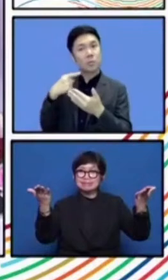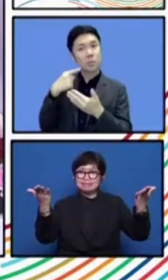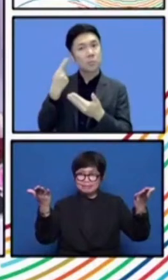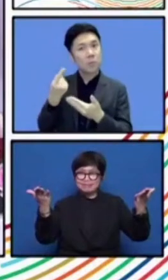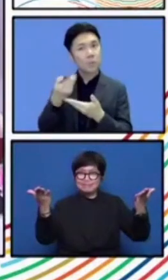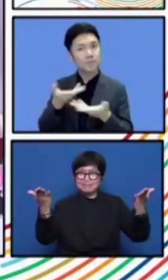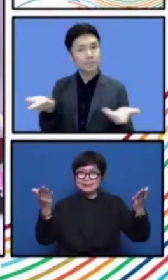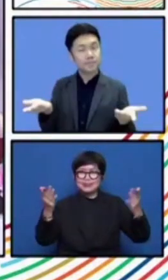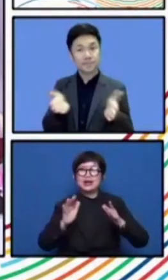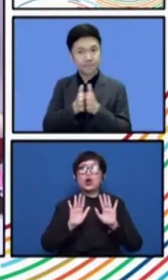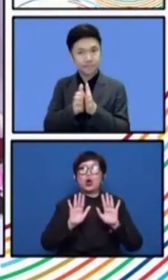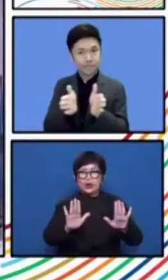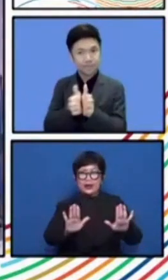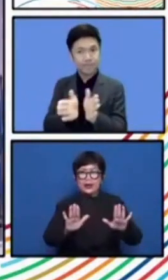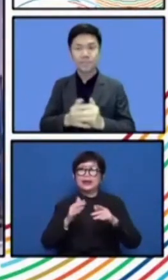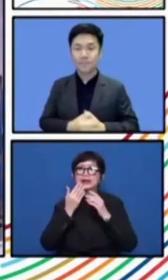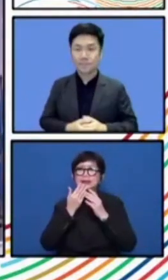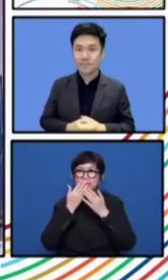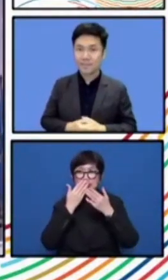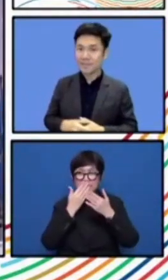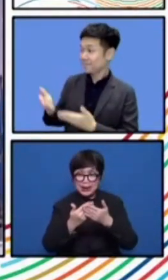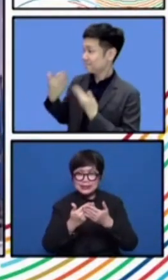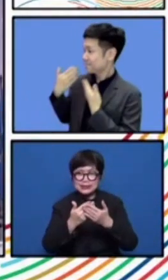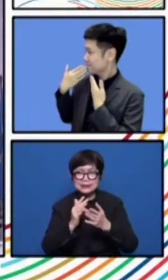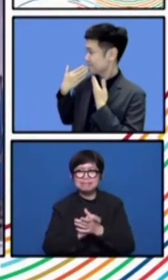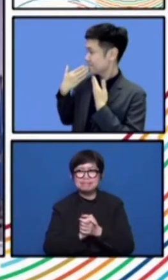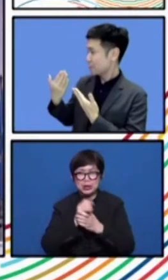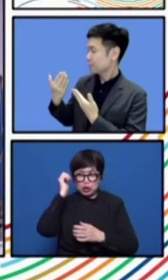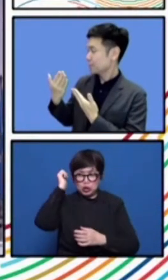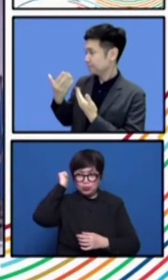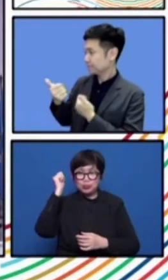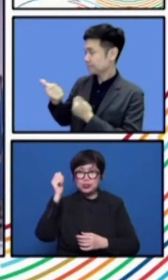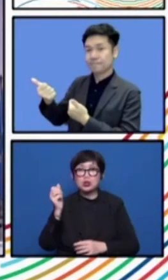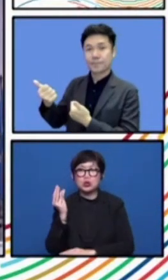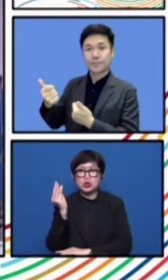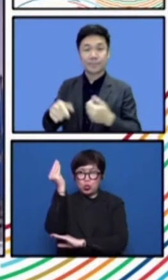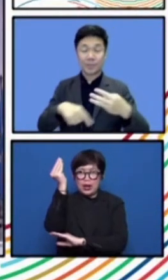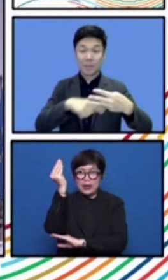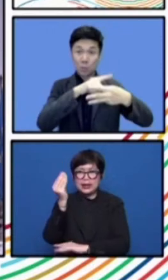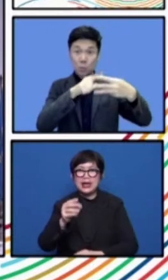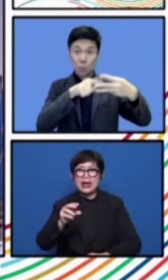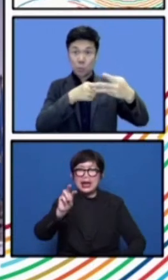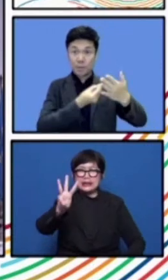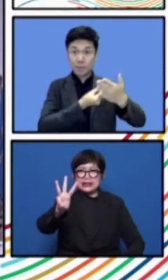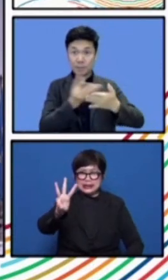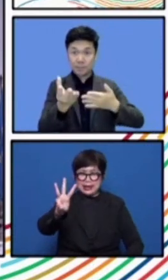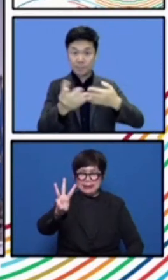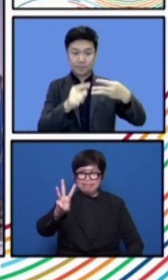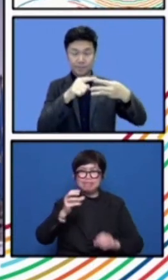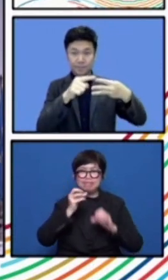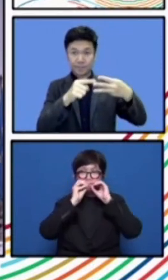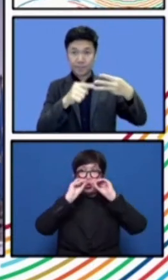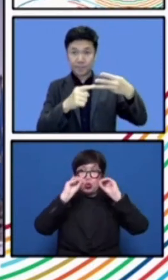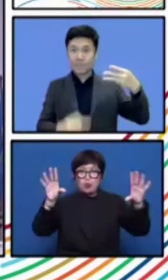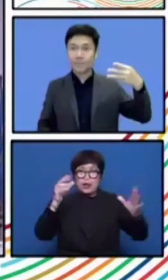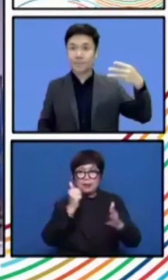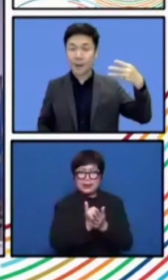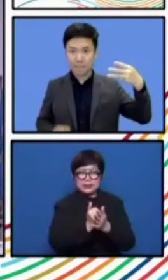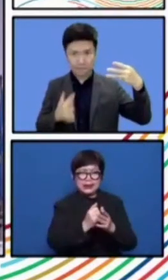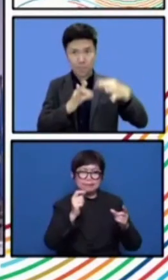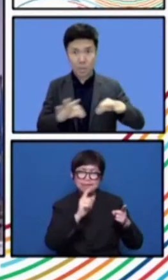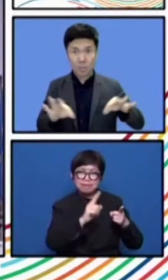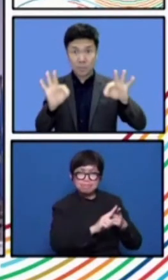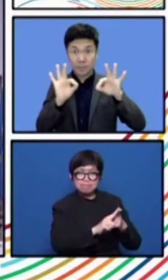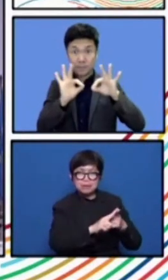thank you madam chair I would like to make three important announcements firstly on behalf of the